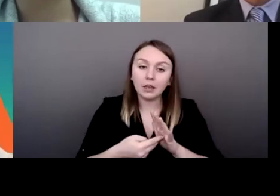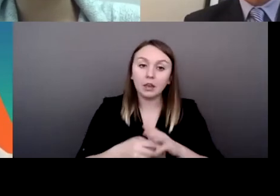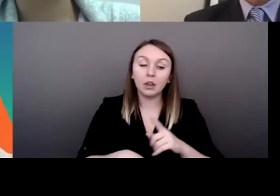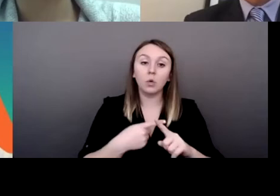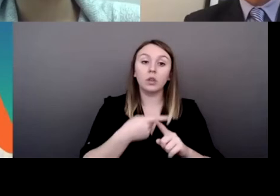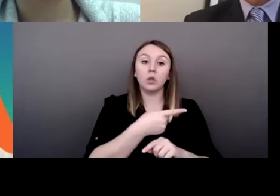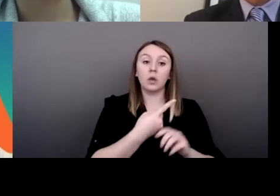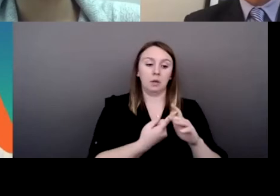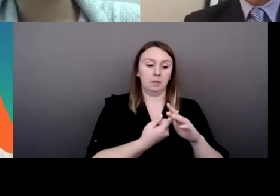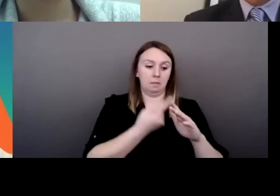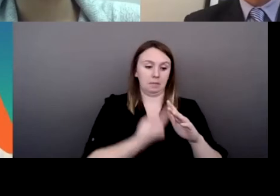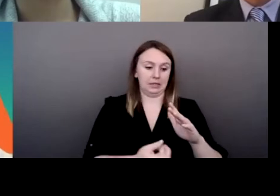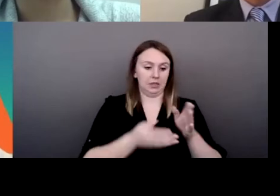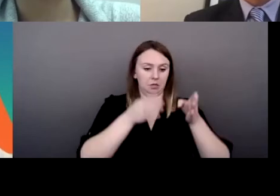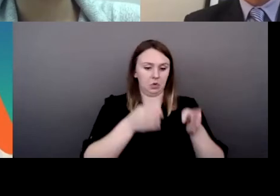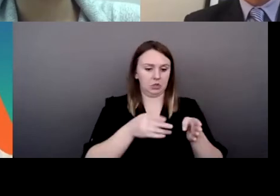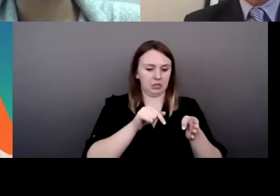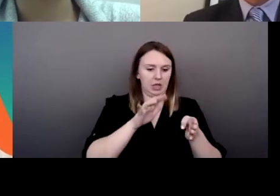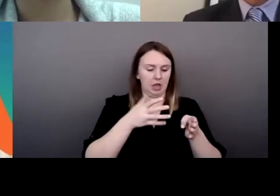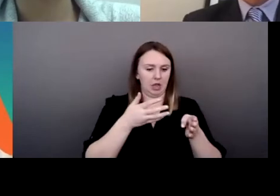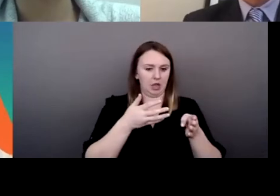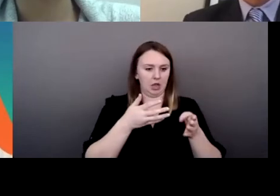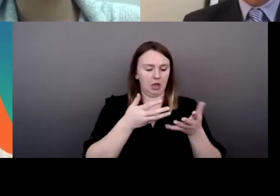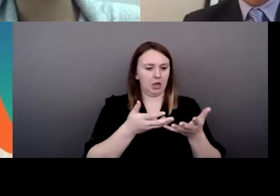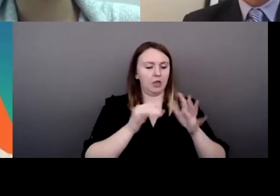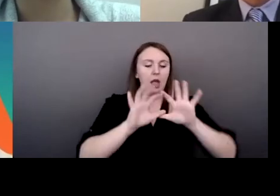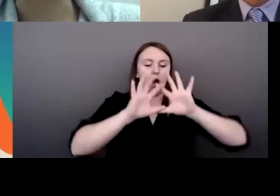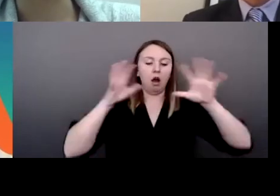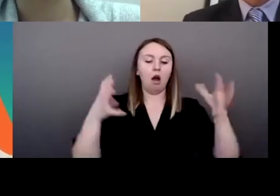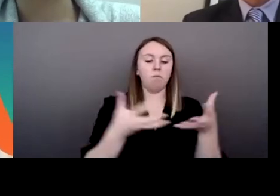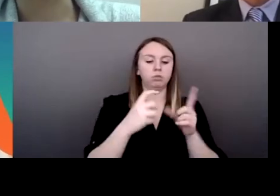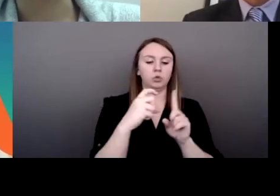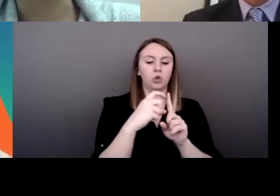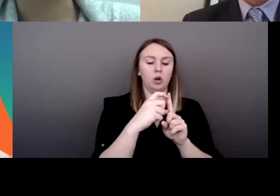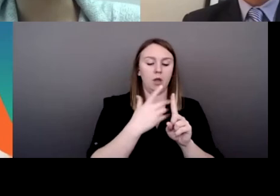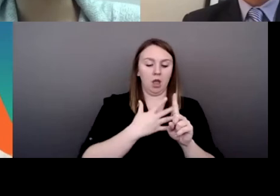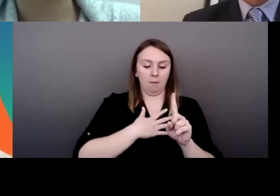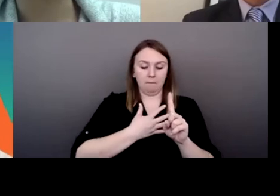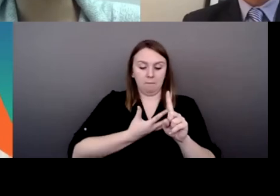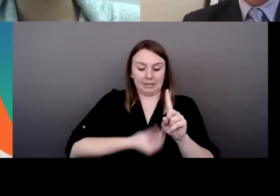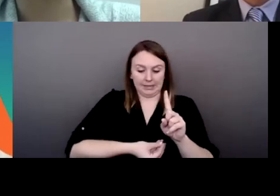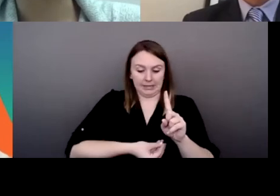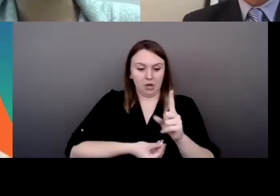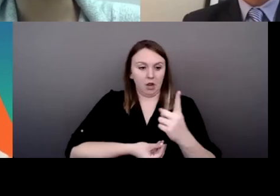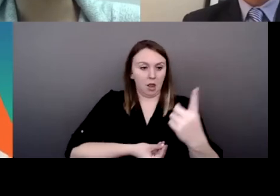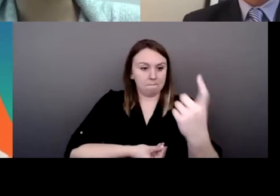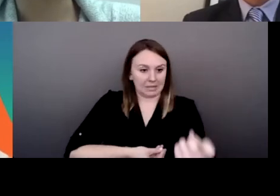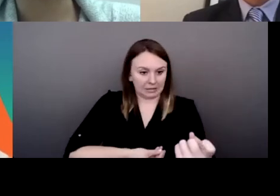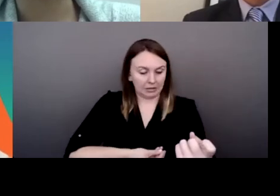it's such a holistic term of the way that we view that. And so it's easy for me to